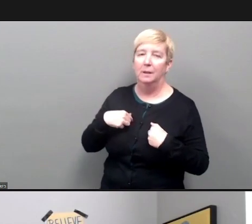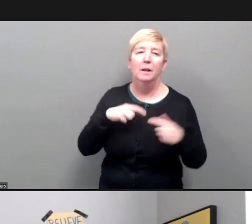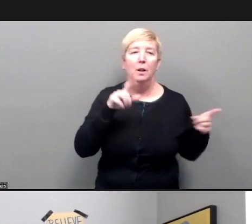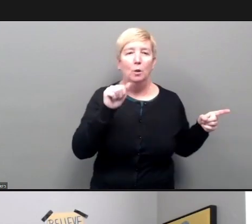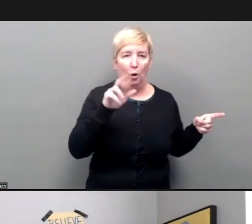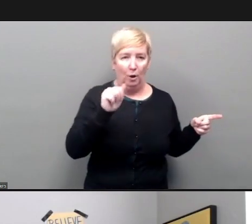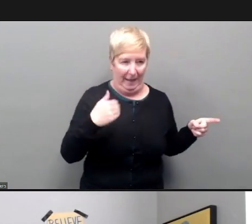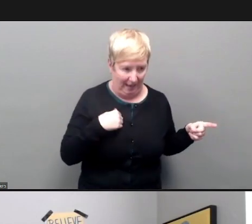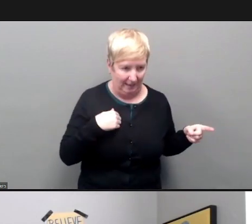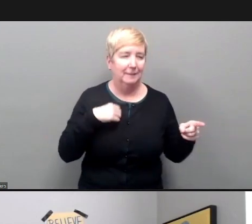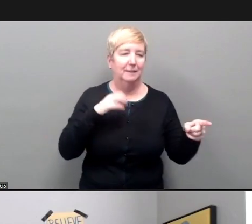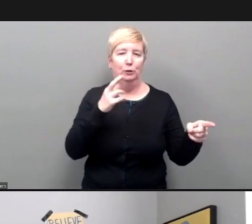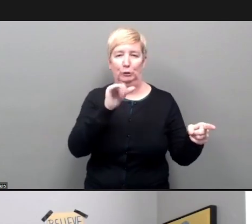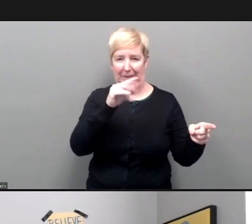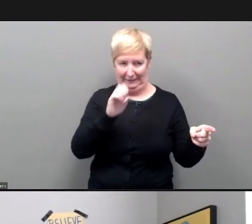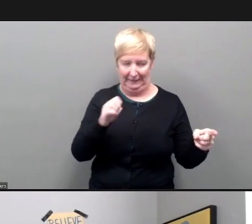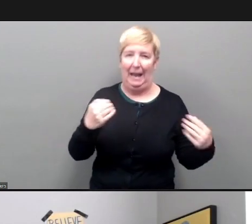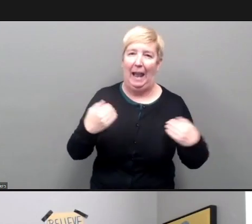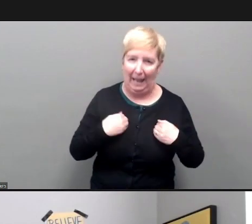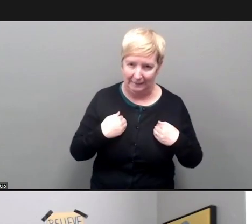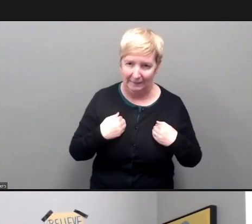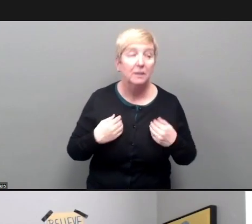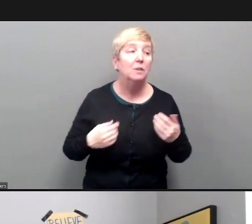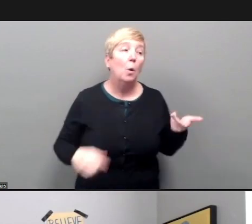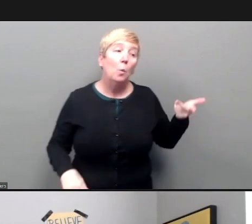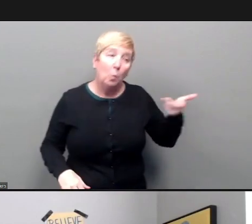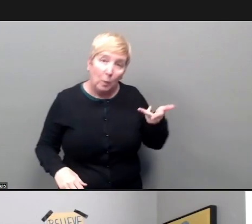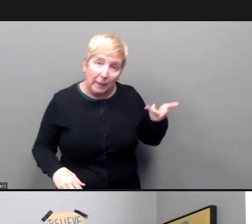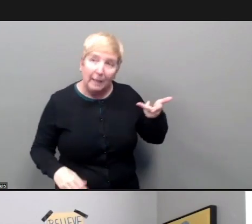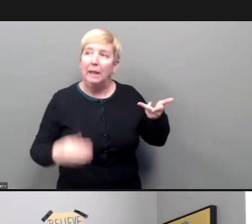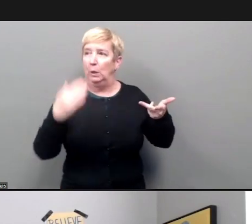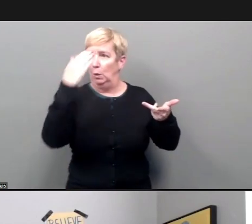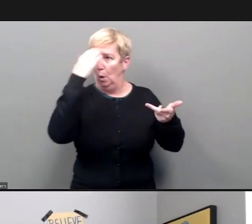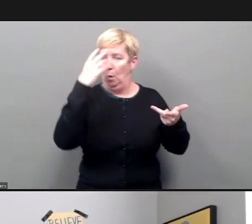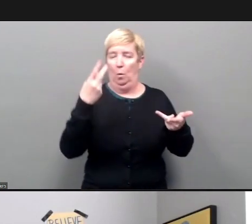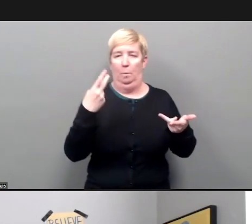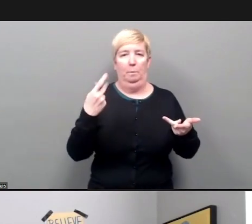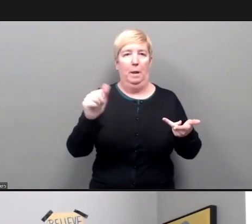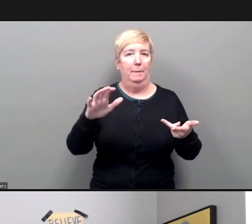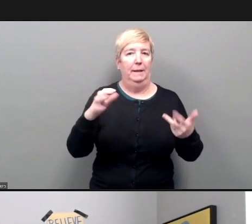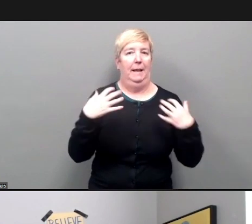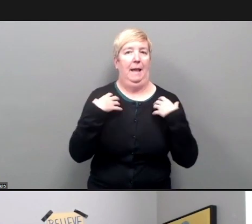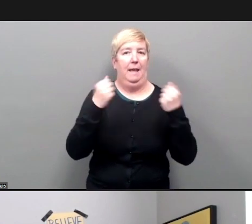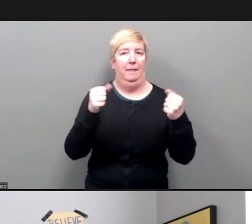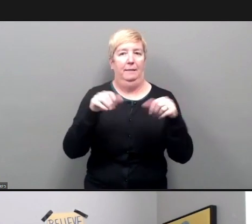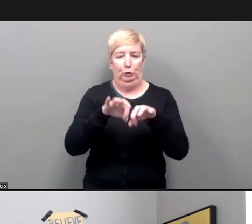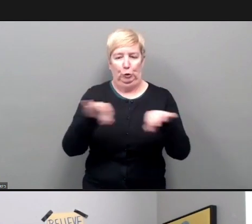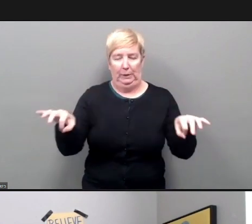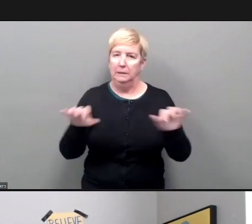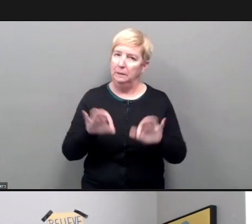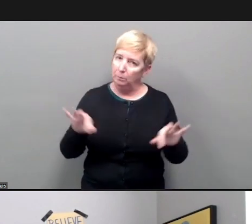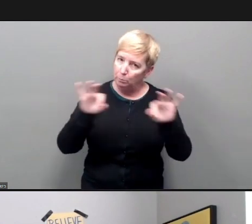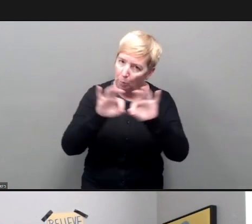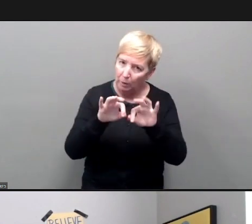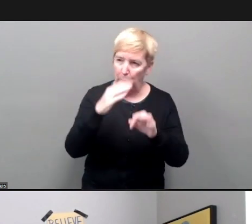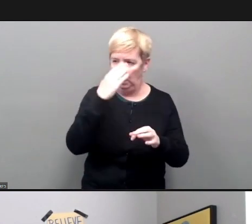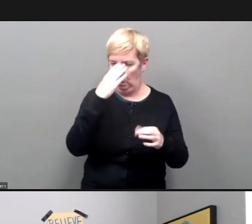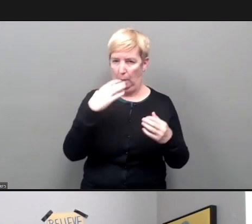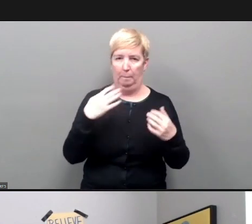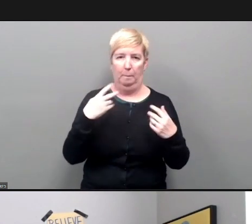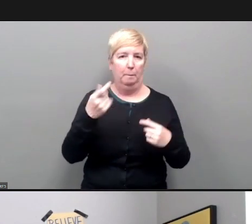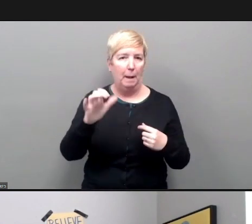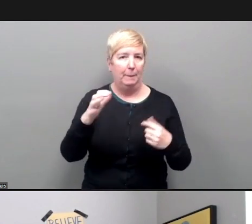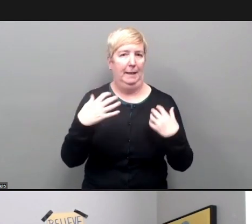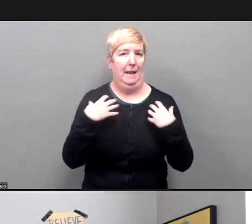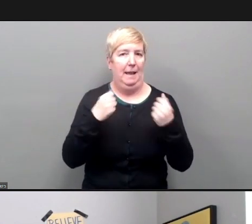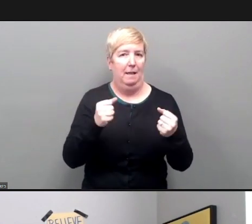and Christine does. So we know well the value of the School of Public Health, and in the long run, you know,